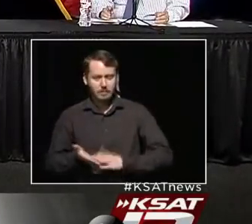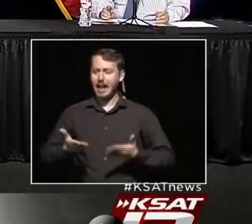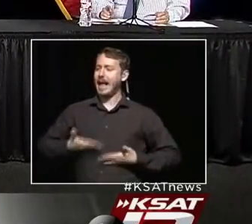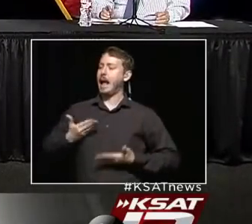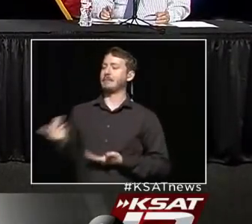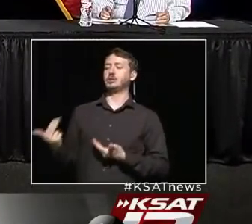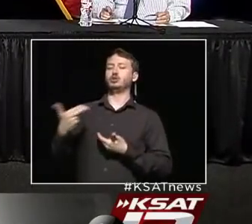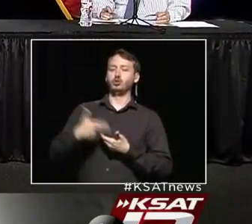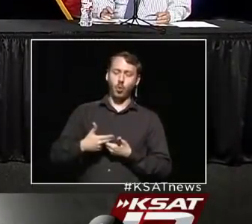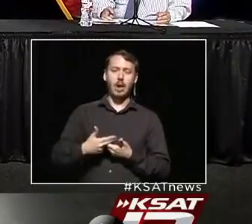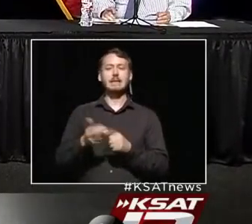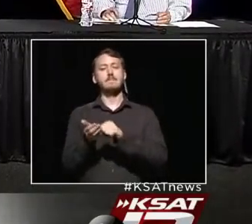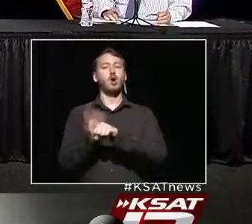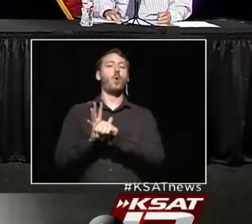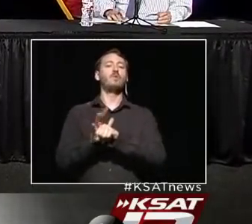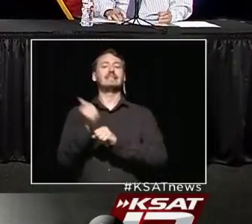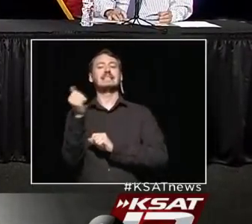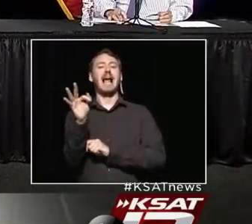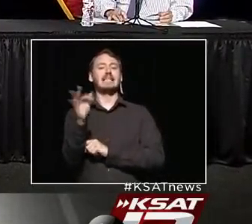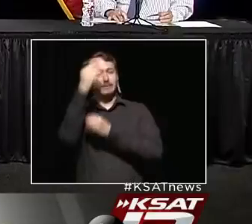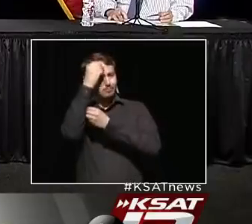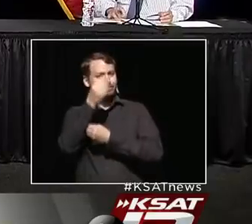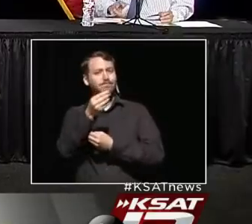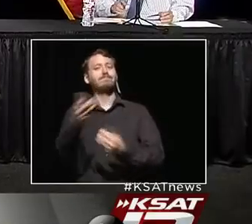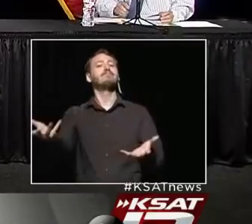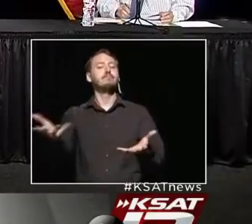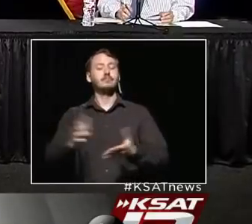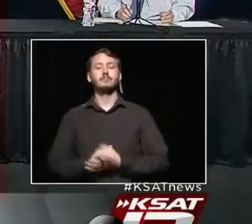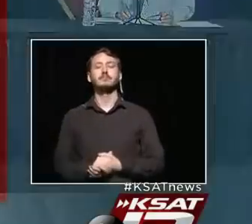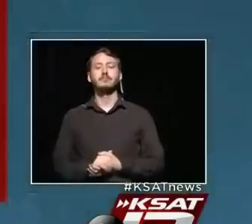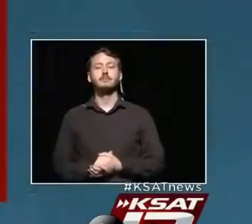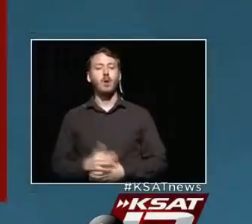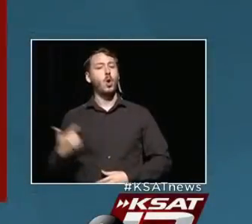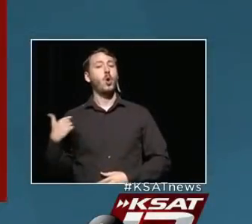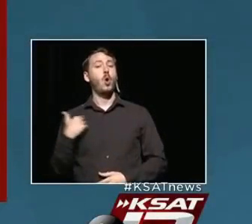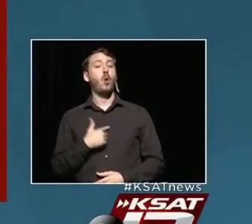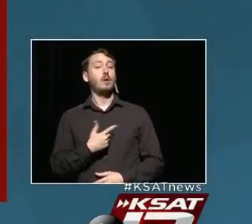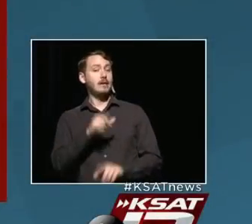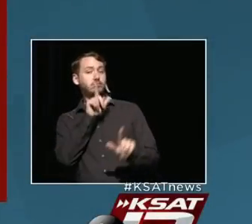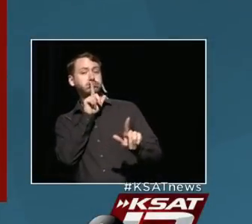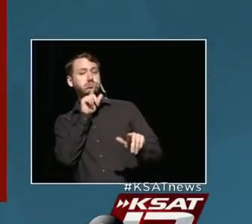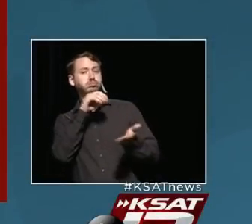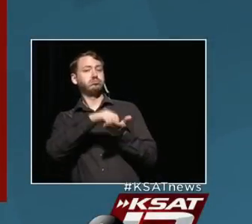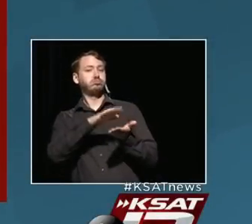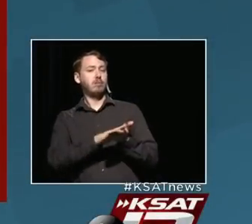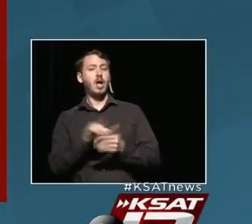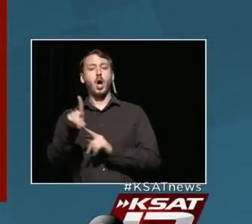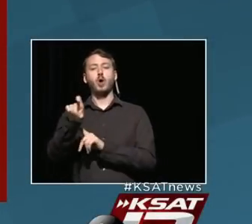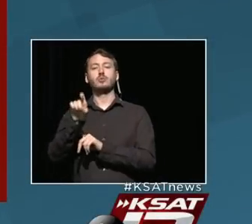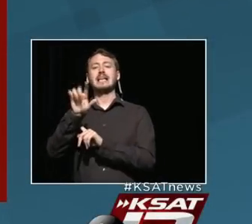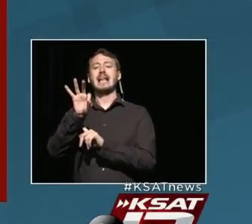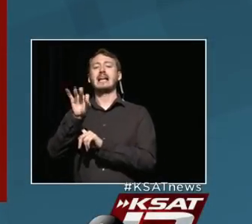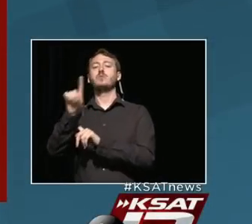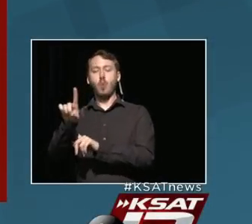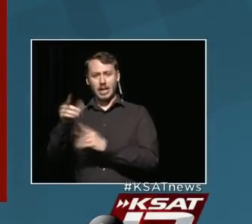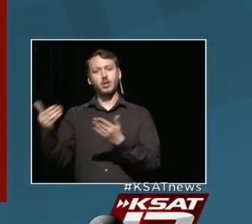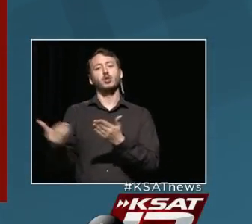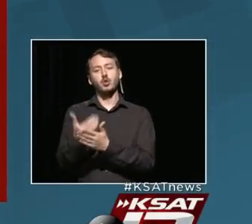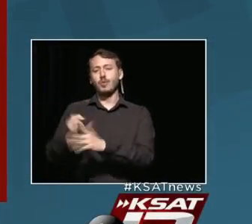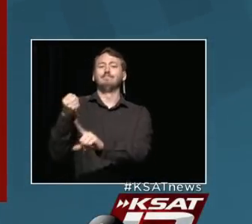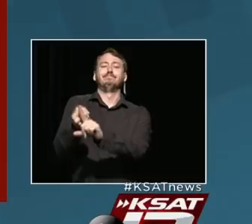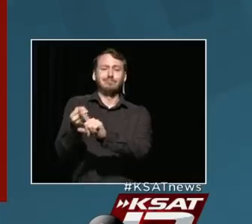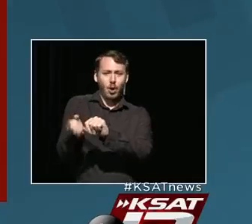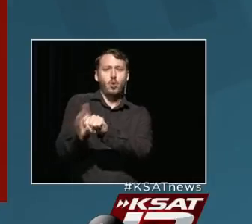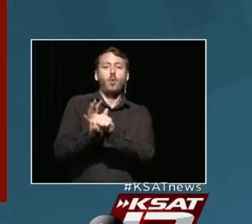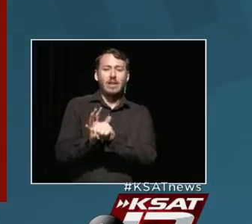is our COVID-19 update for the San Antonio community. We are reporting tonight 191 new cases of COVID-19, which brings a total